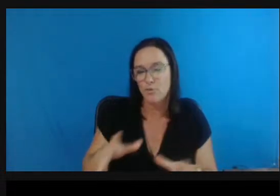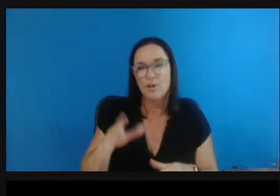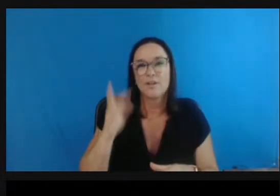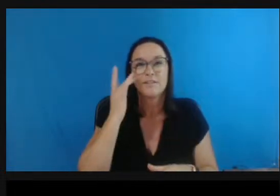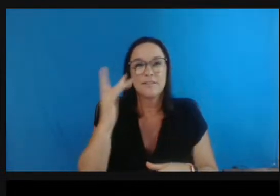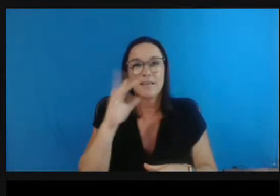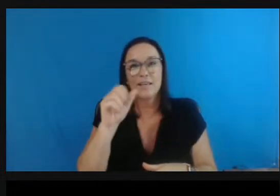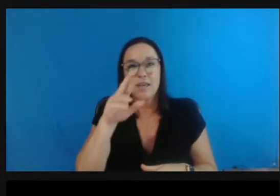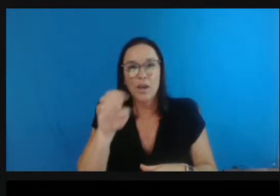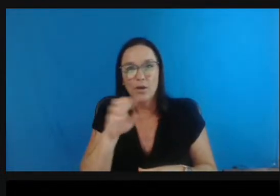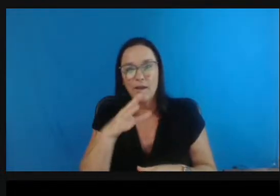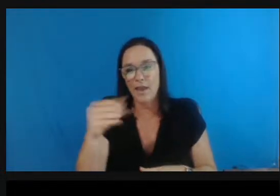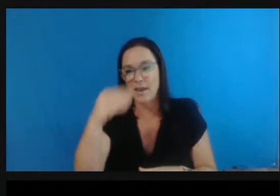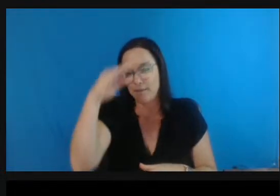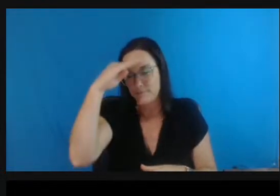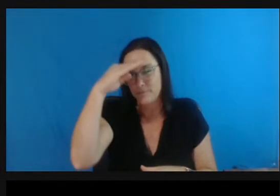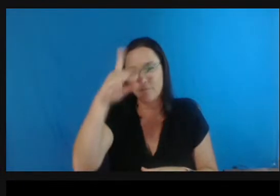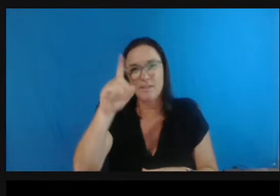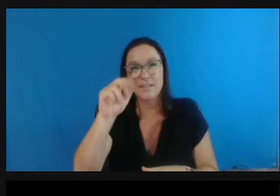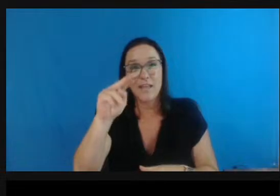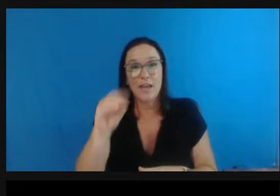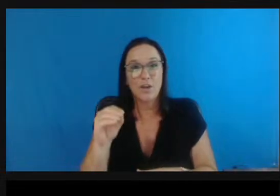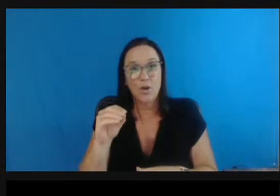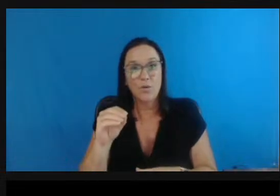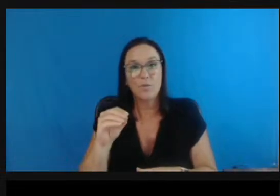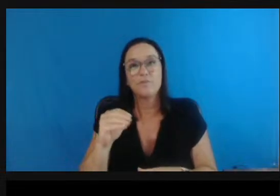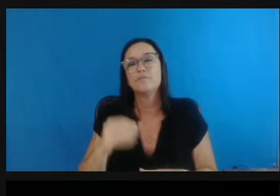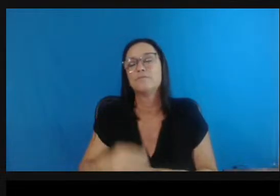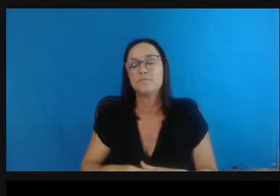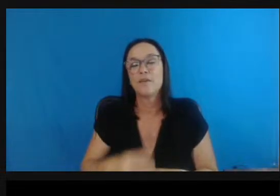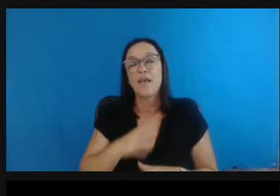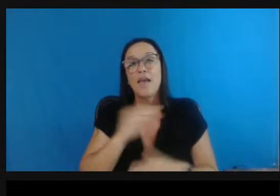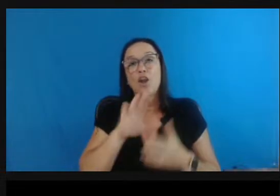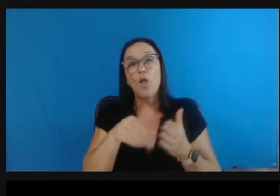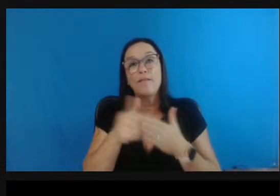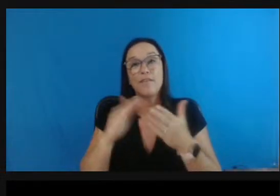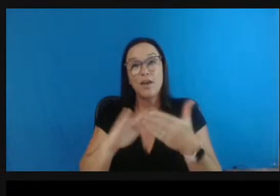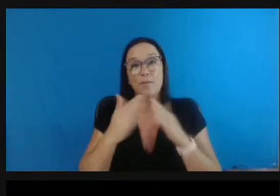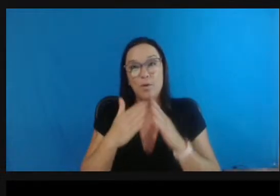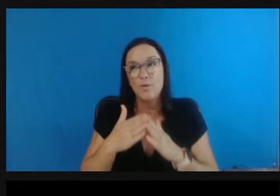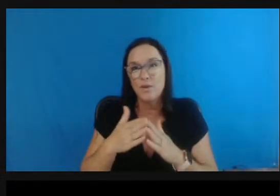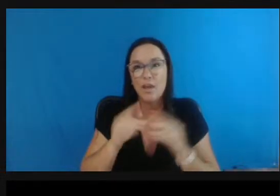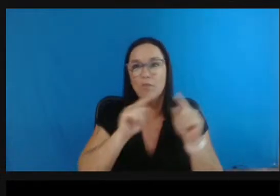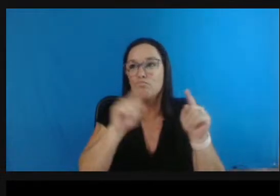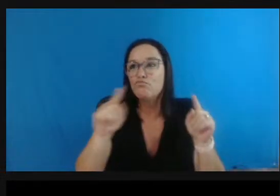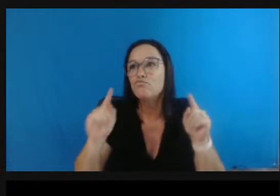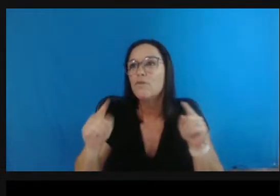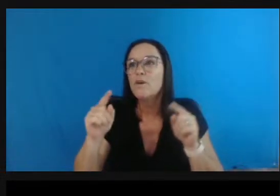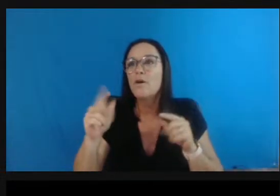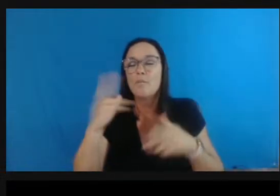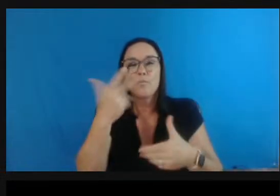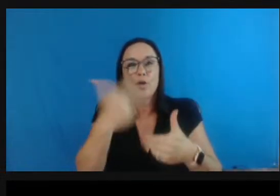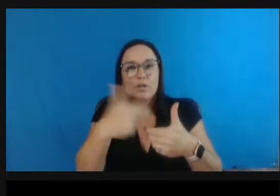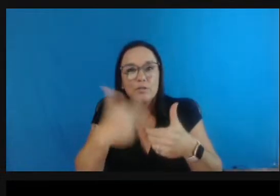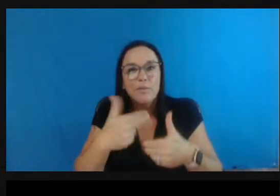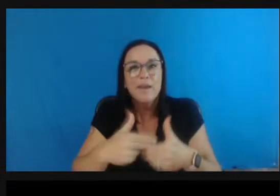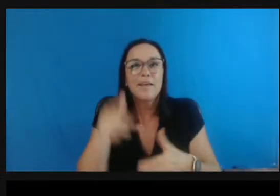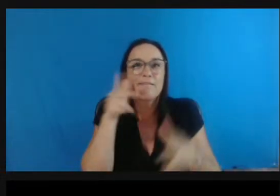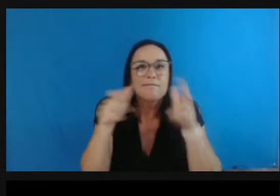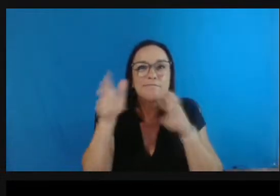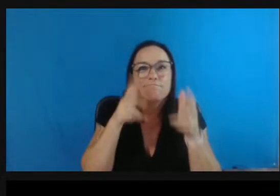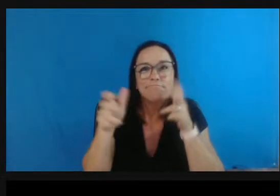as always, and to all of our community out there participating, listening to us, and checking in.